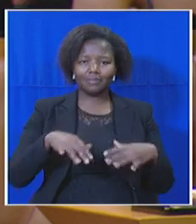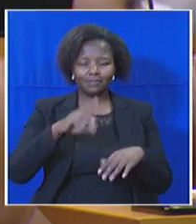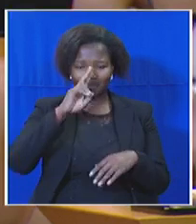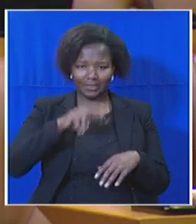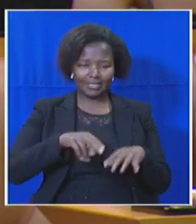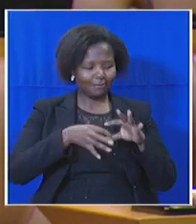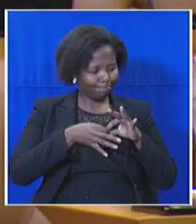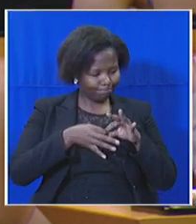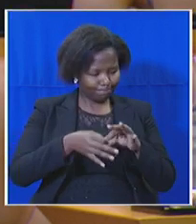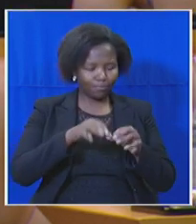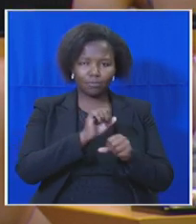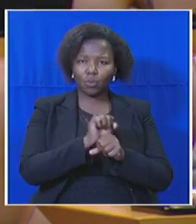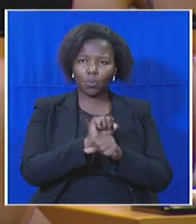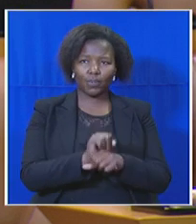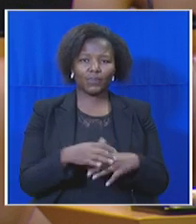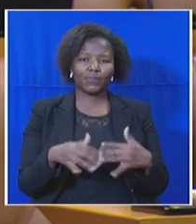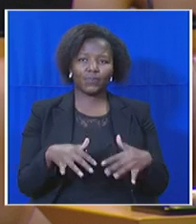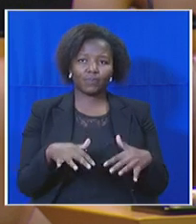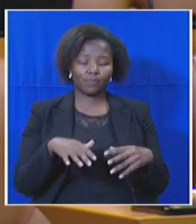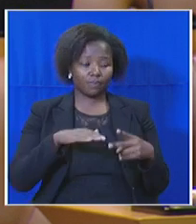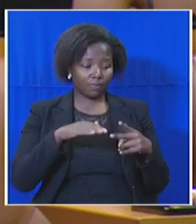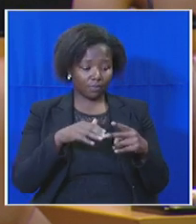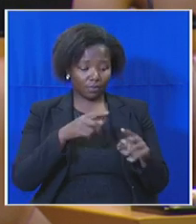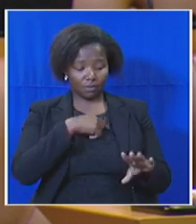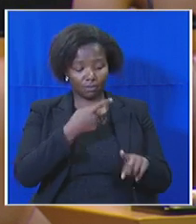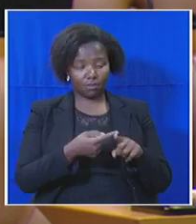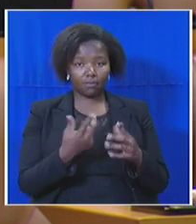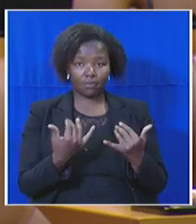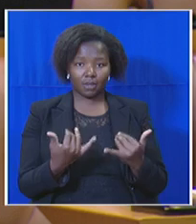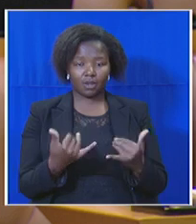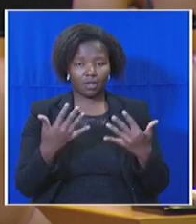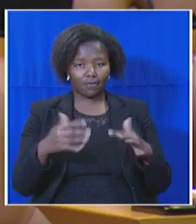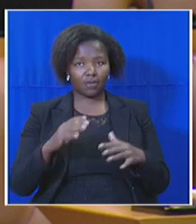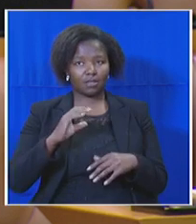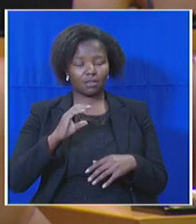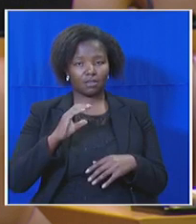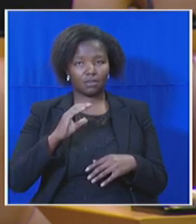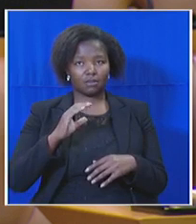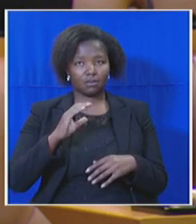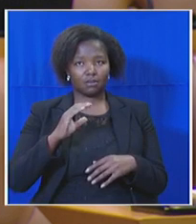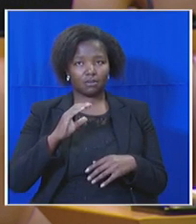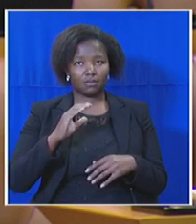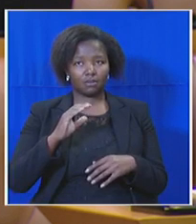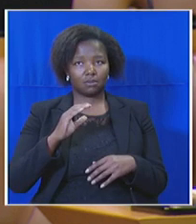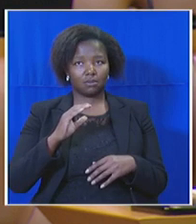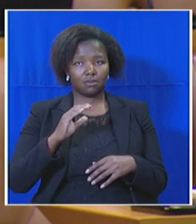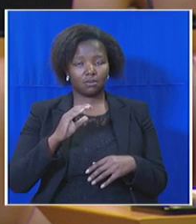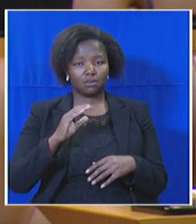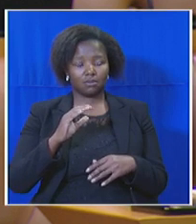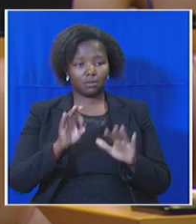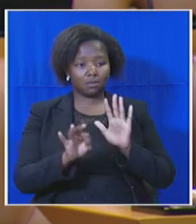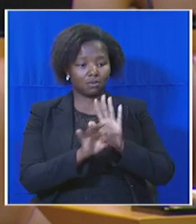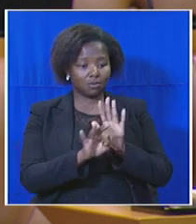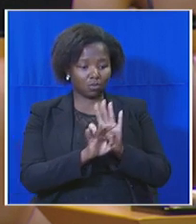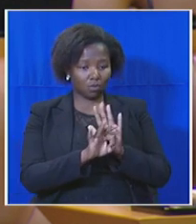sacrifice, and that to date we have allocated 4 sets of soccer kits to